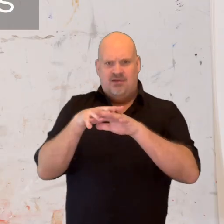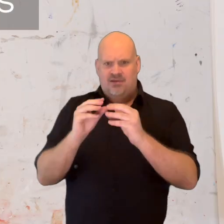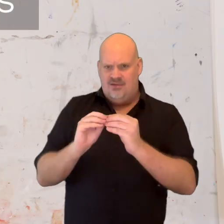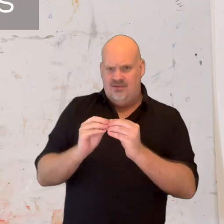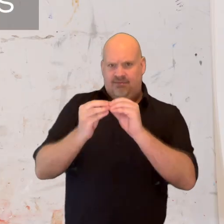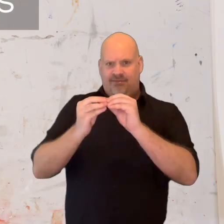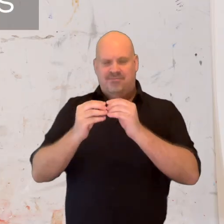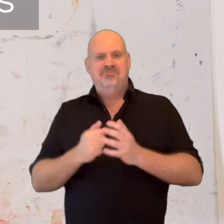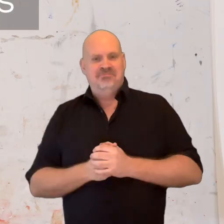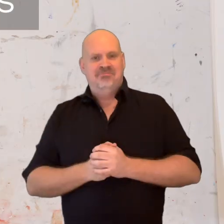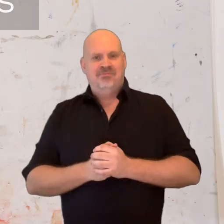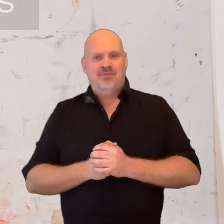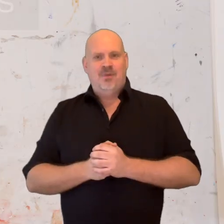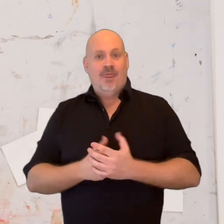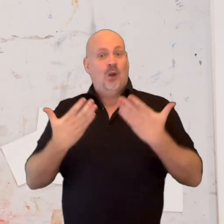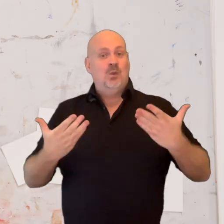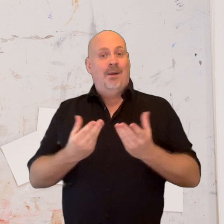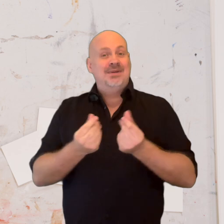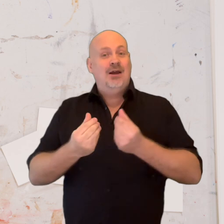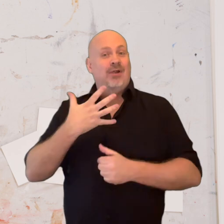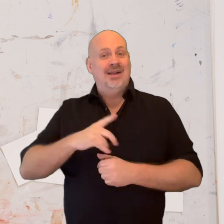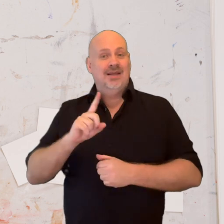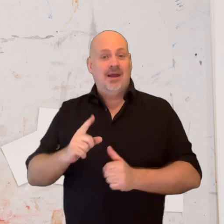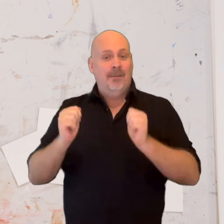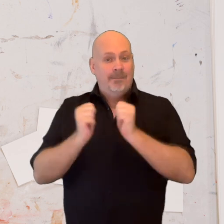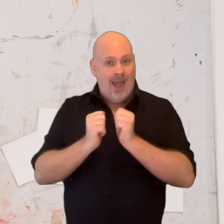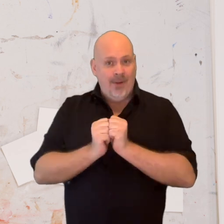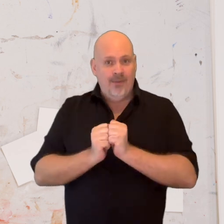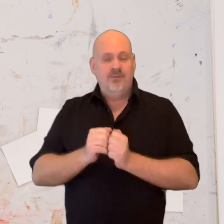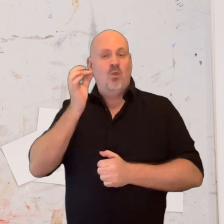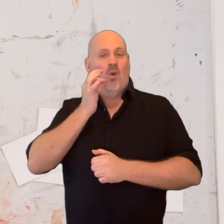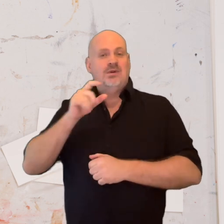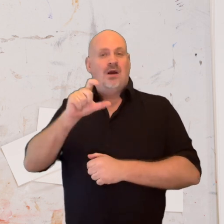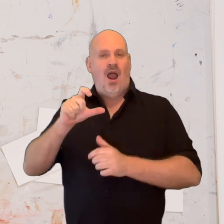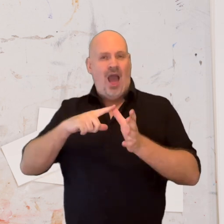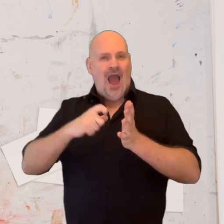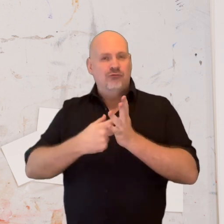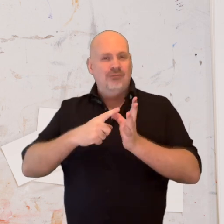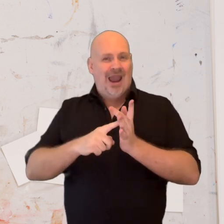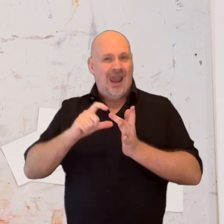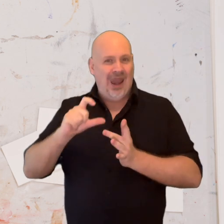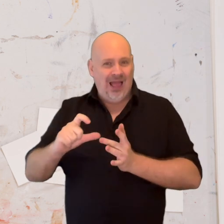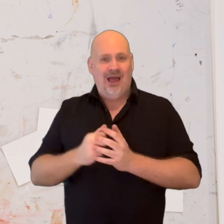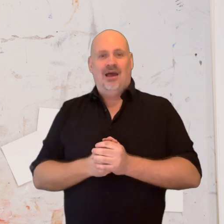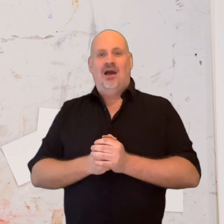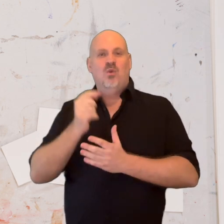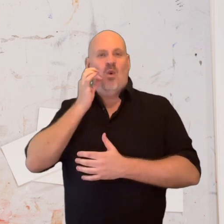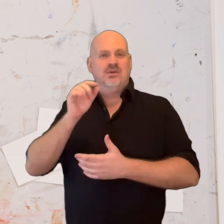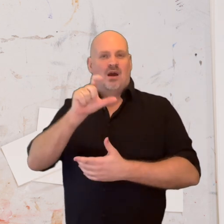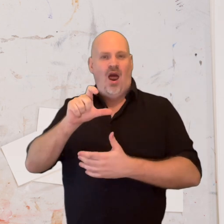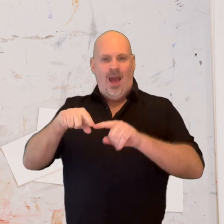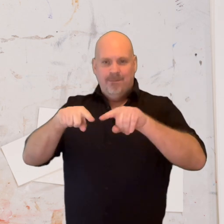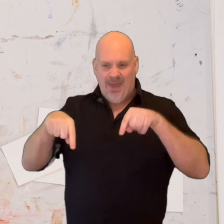The materials you need today are paper, acrylic, watercolour sets, watercolour